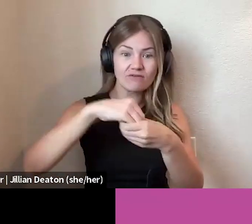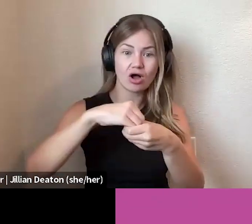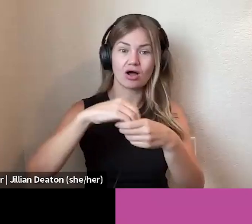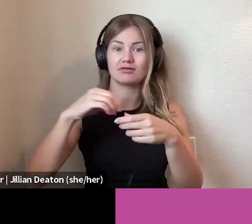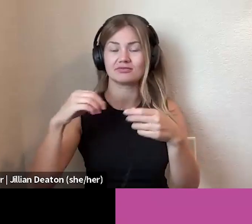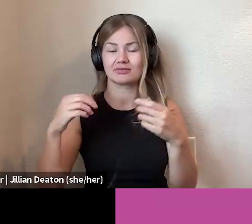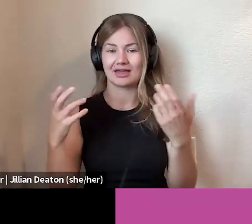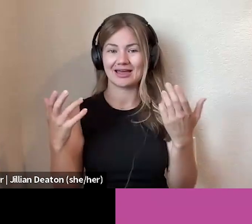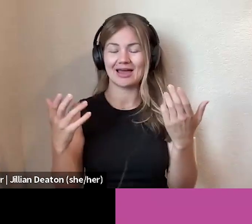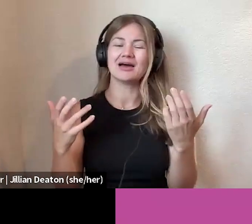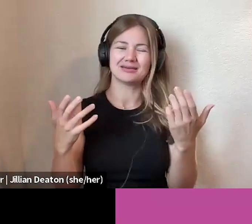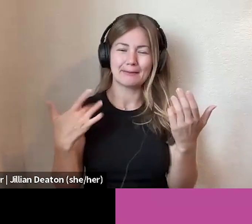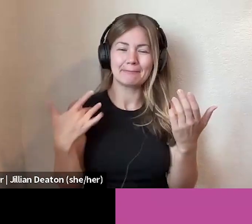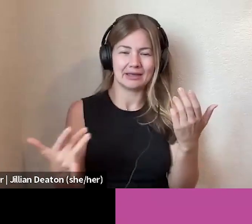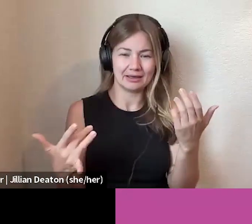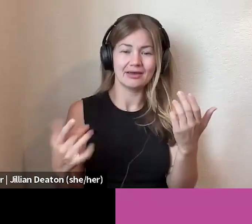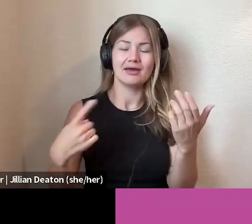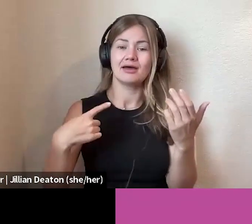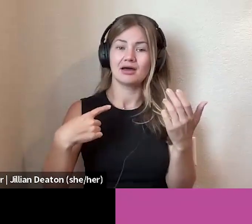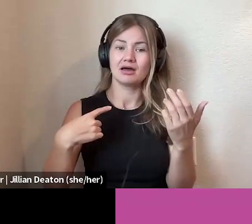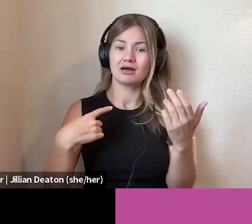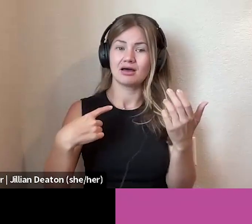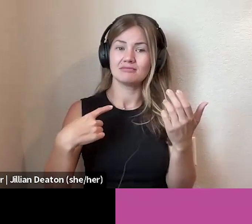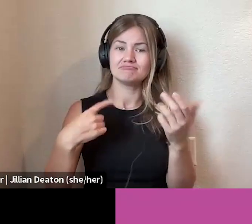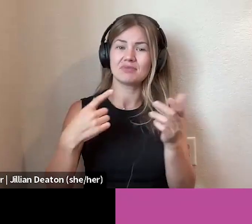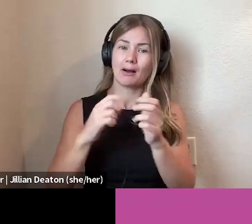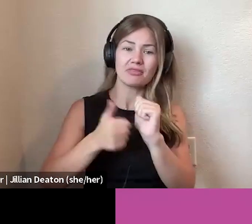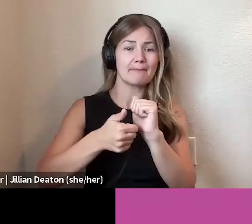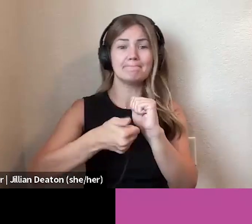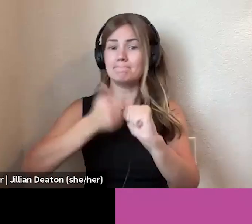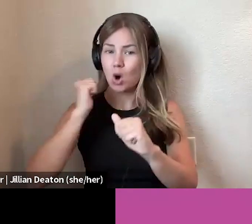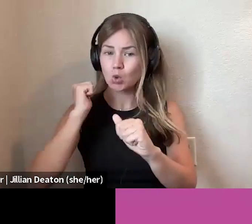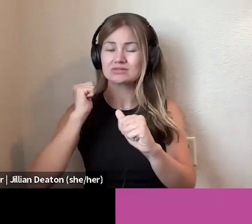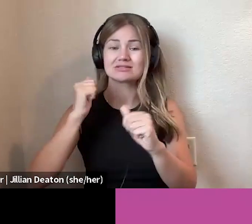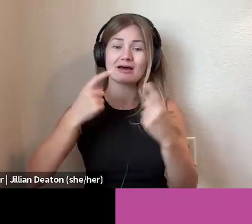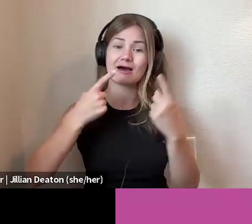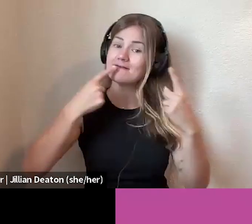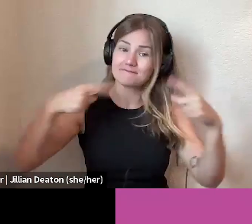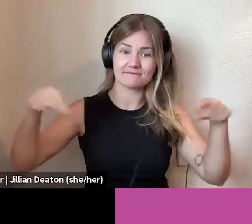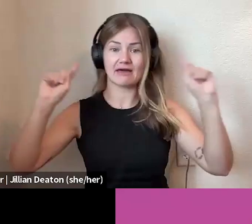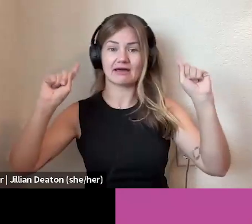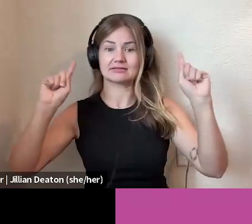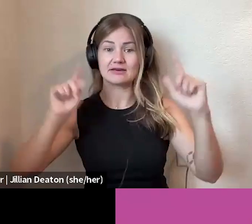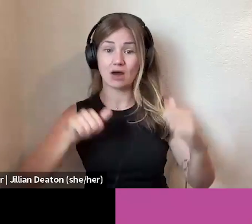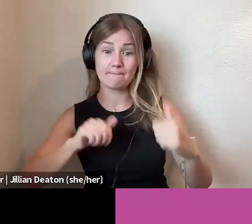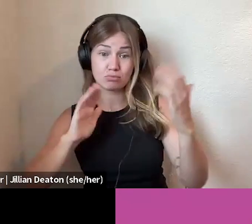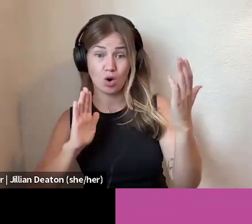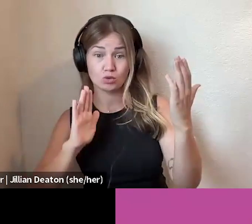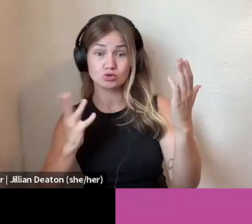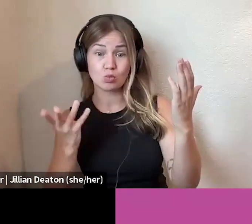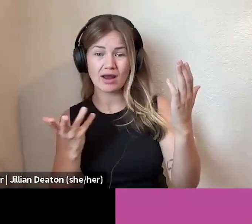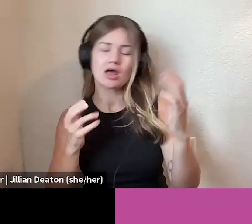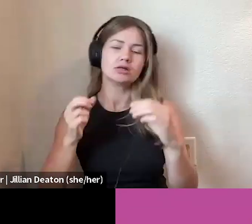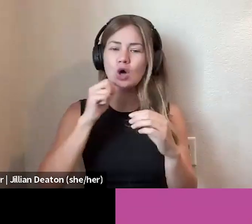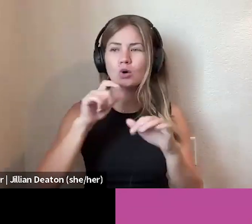again, I typically find that the most organic and most effective way, you don't want to Google richest